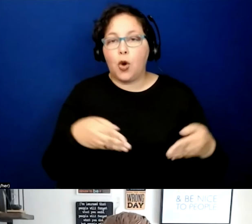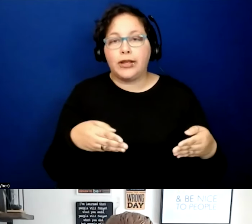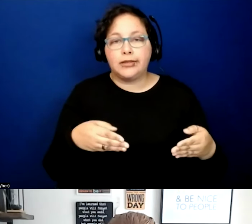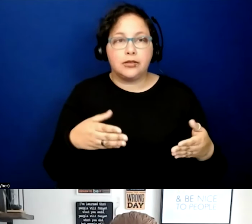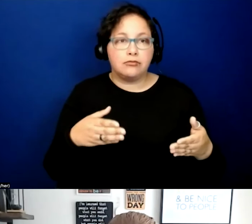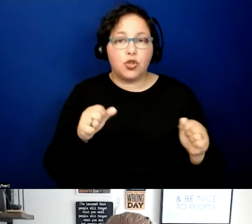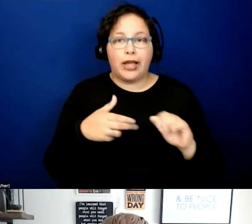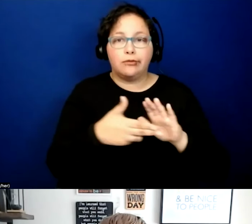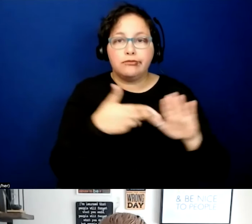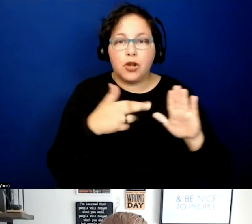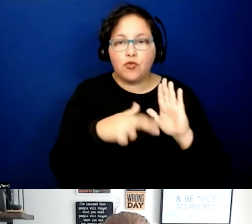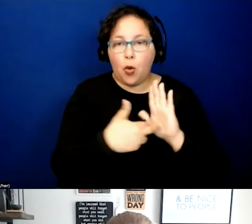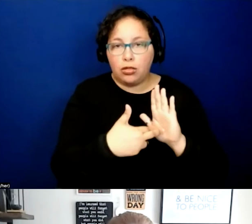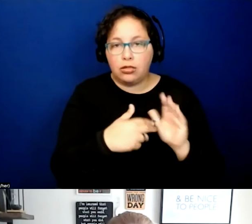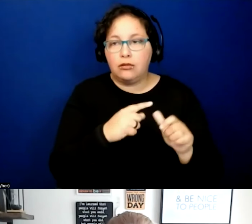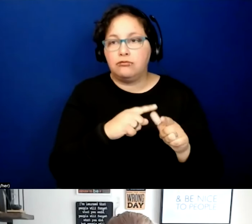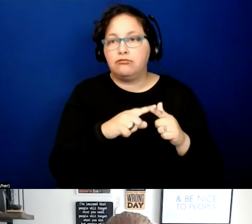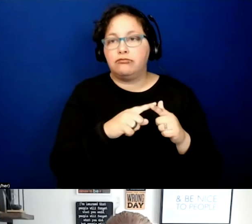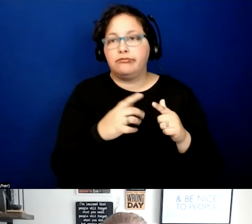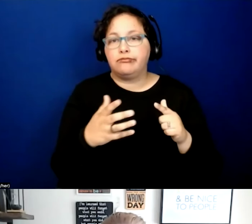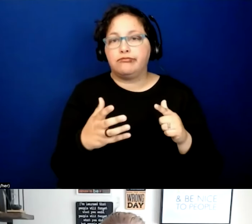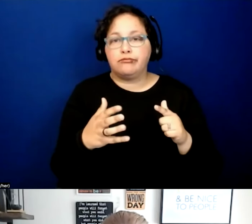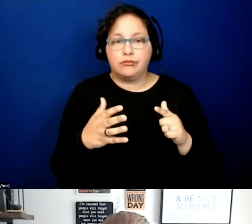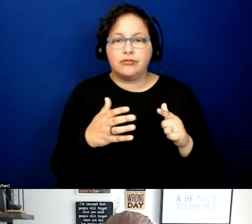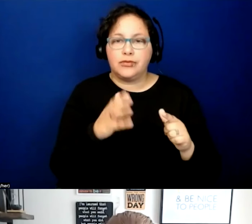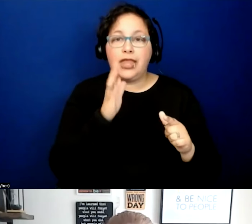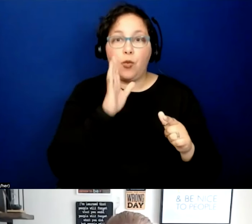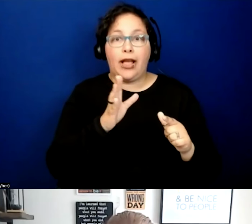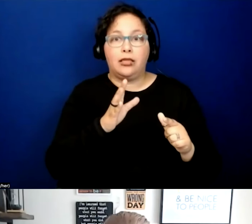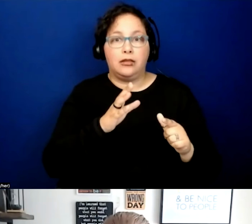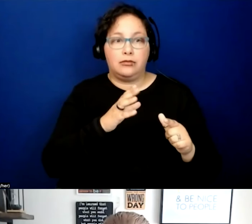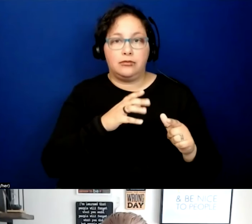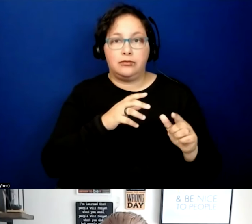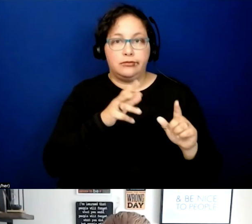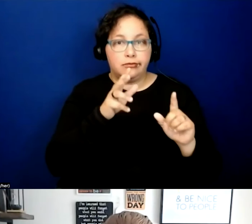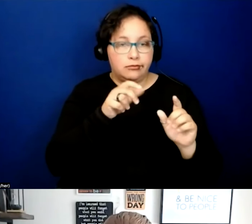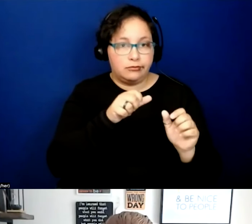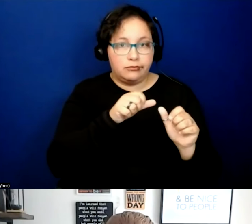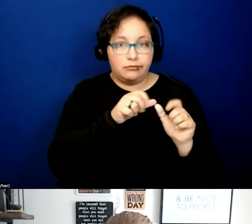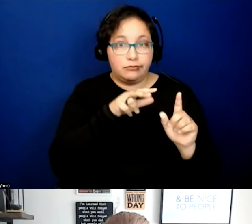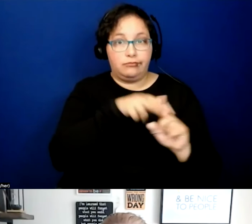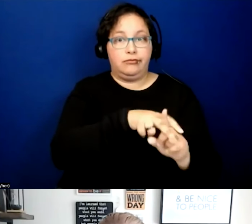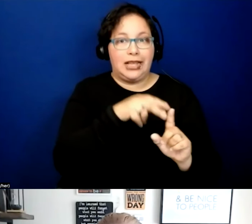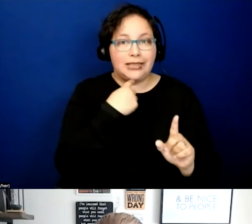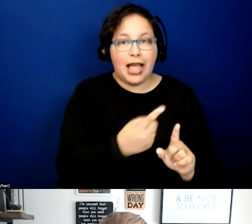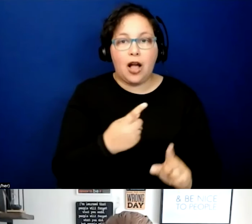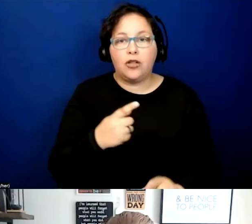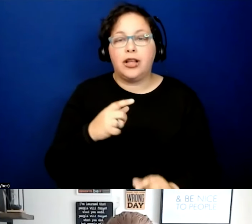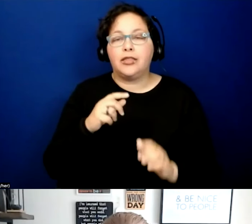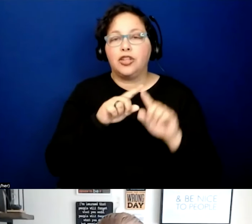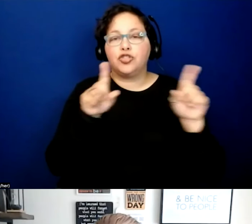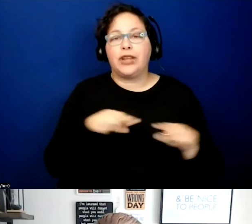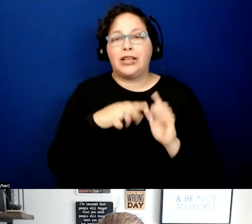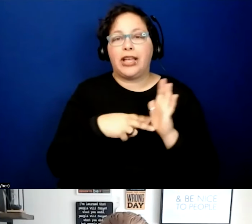can assign, roles that you can assign that tell the screen reader how to render the content or when to